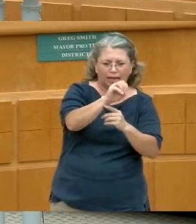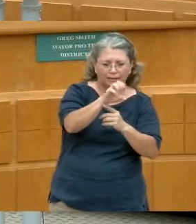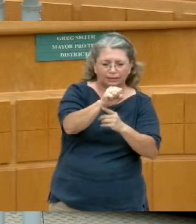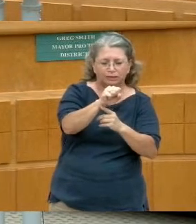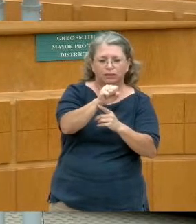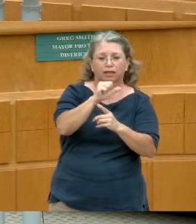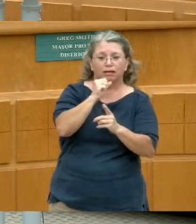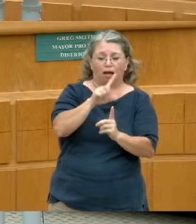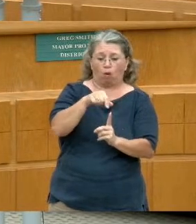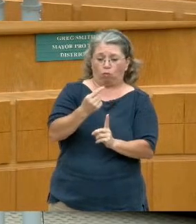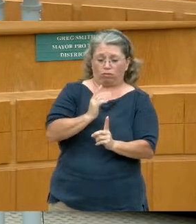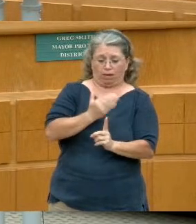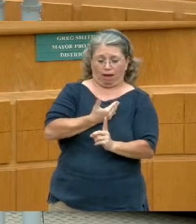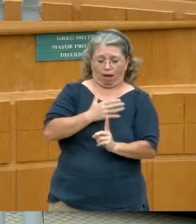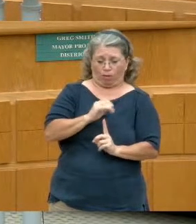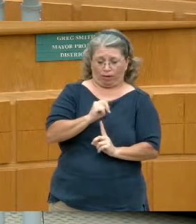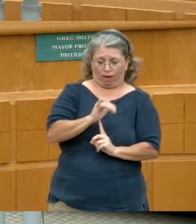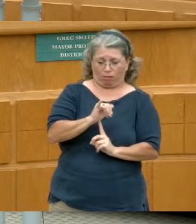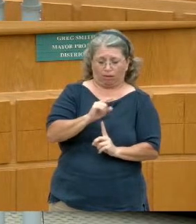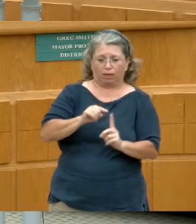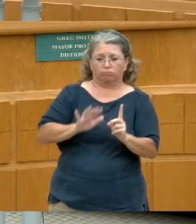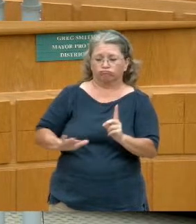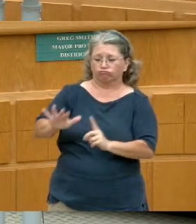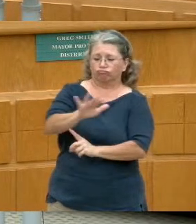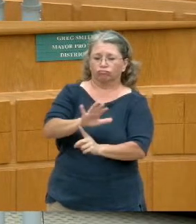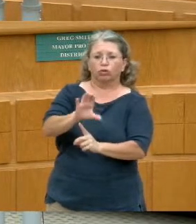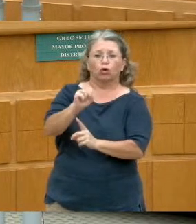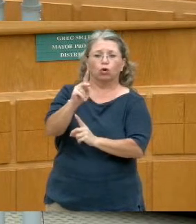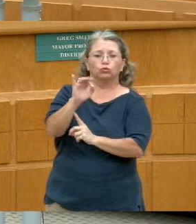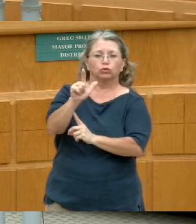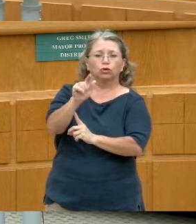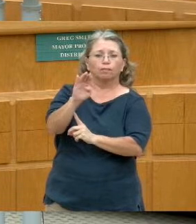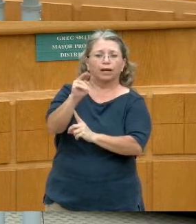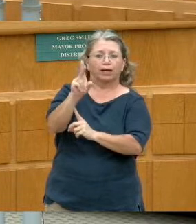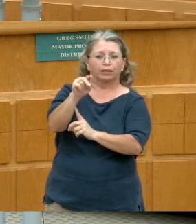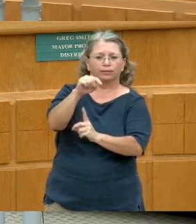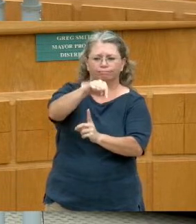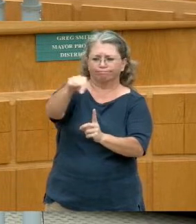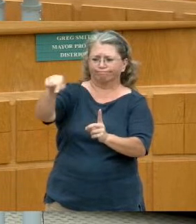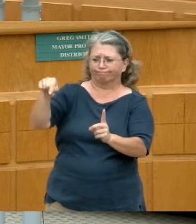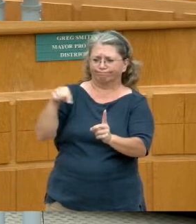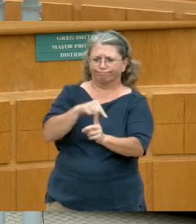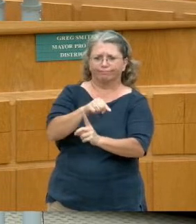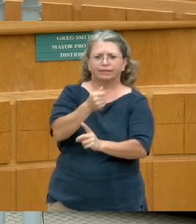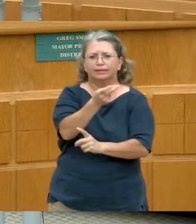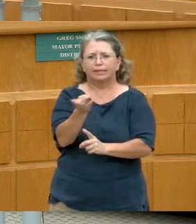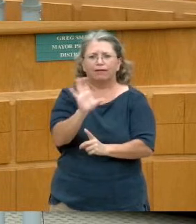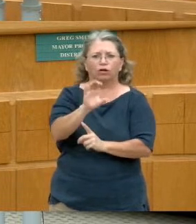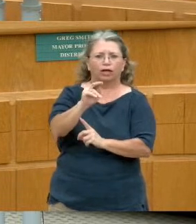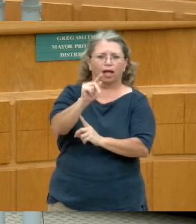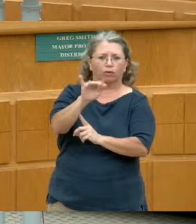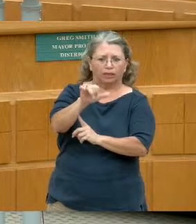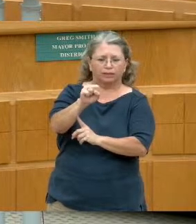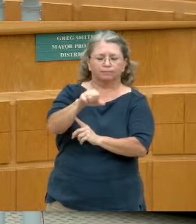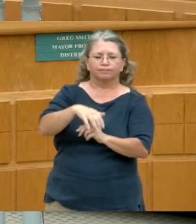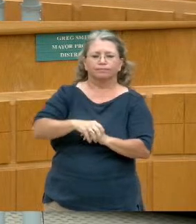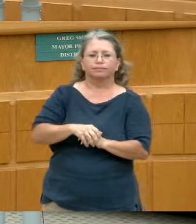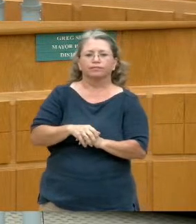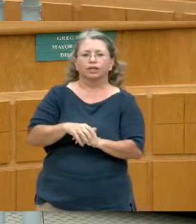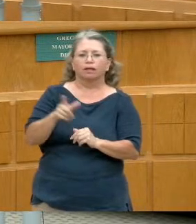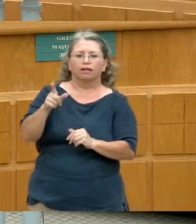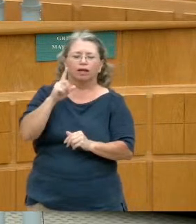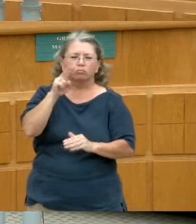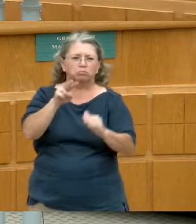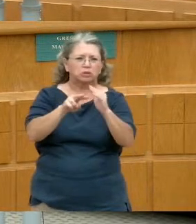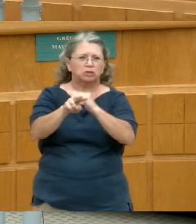County, but other counties in our coastal bend. They've been doing a lot of modeling to show us what they think the forecast is for recovery